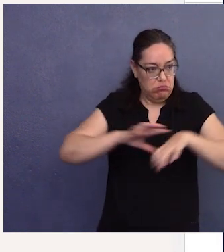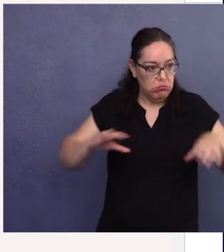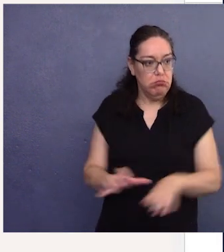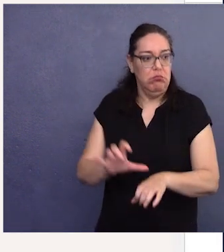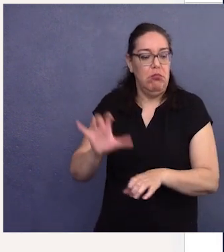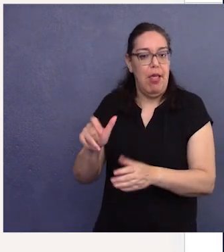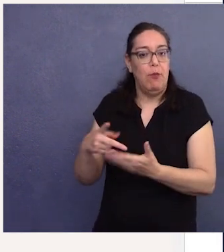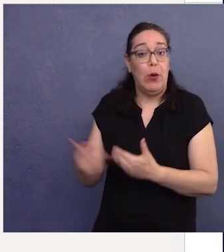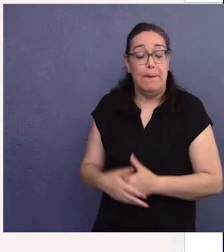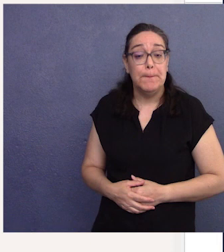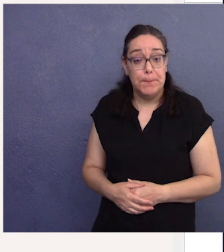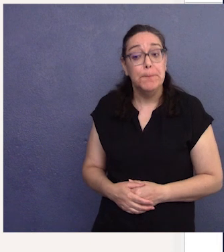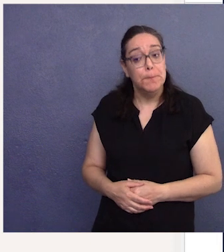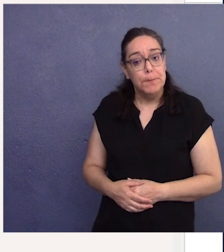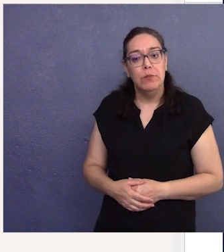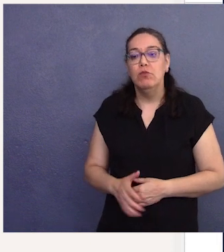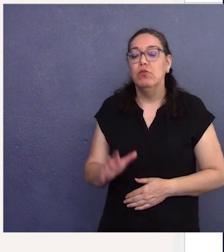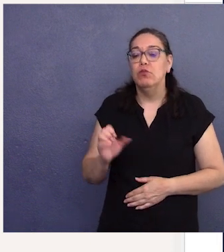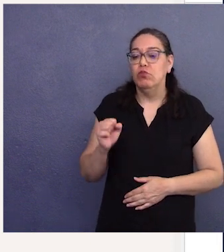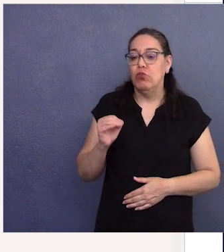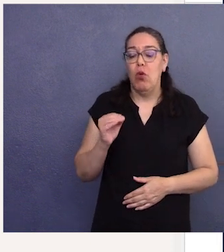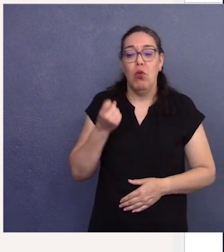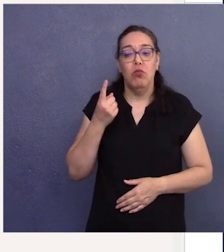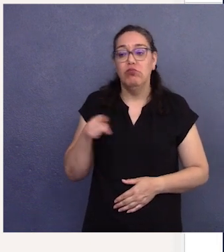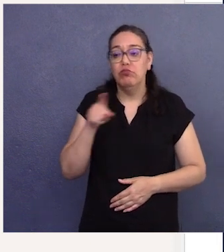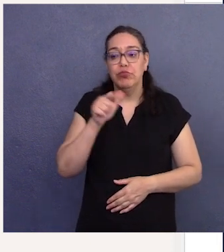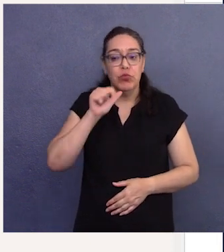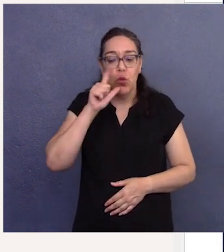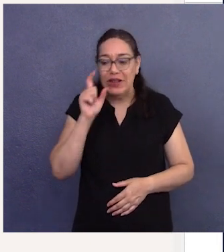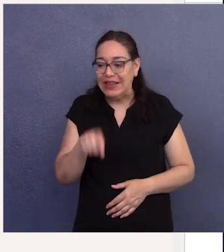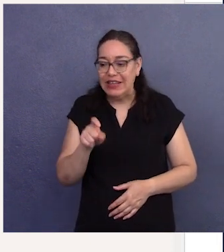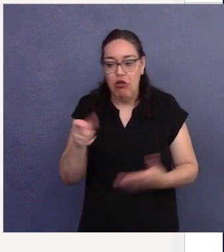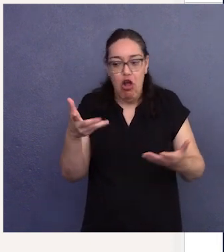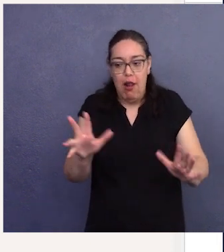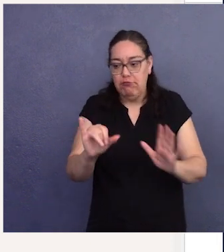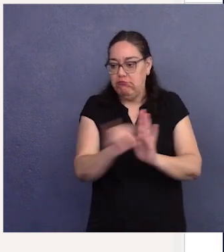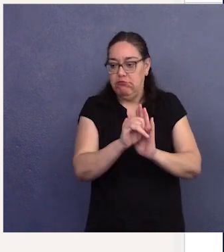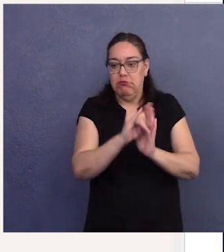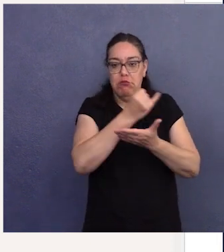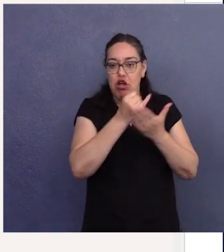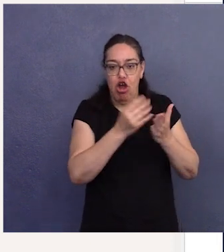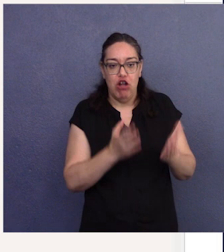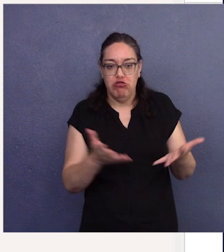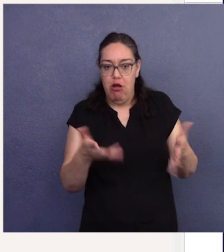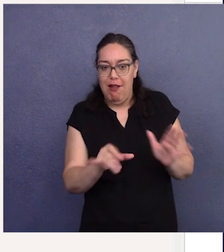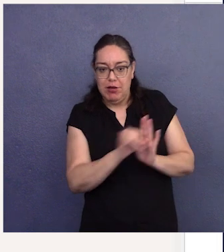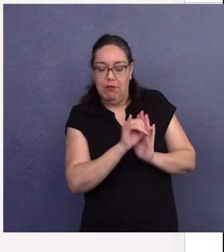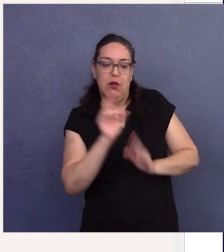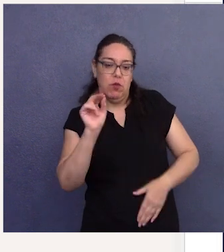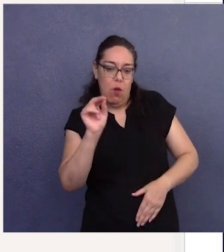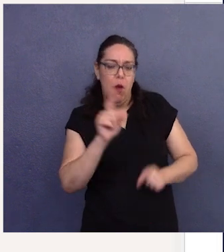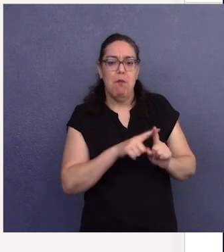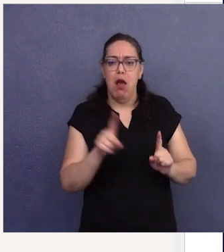program. So you do not have to have the artist identified, but you need to give us a